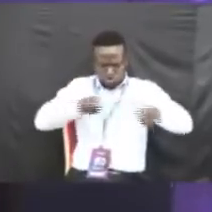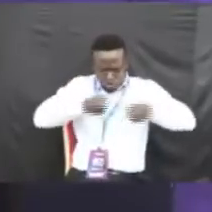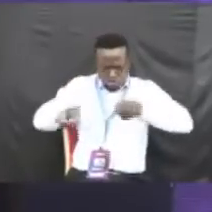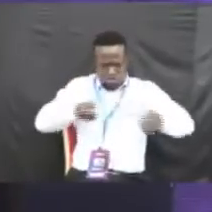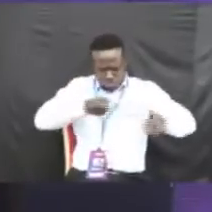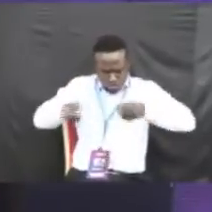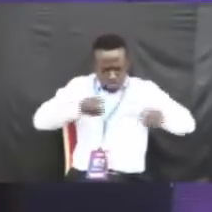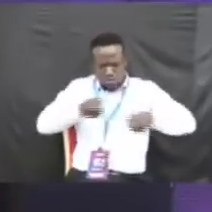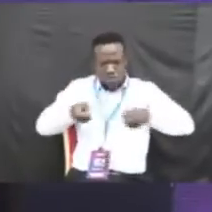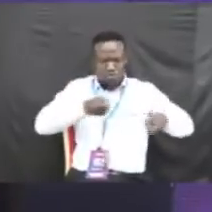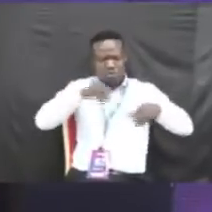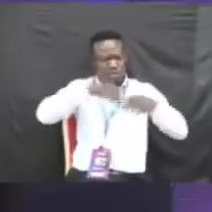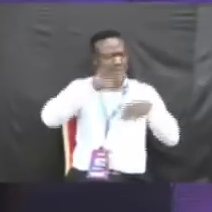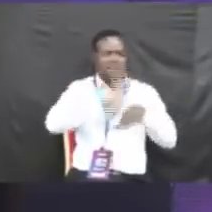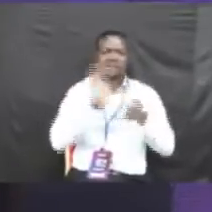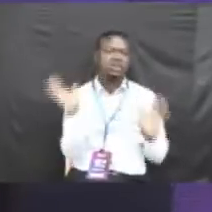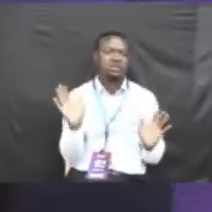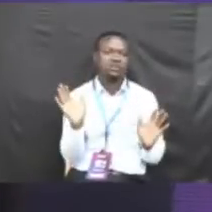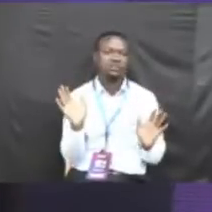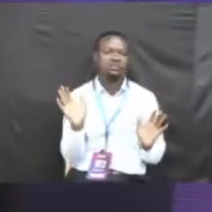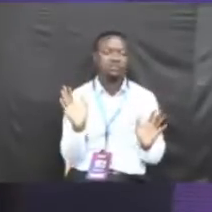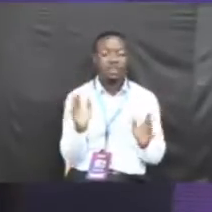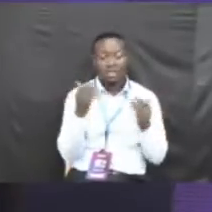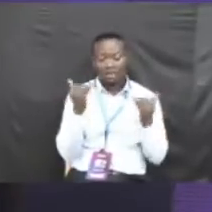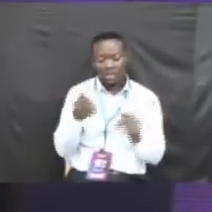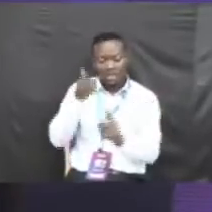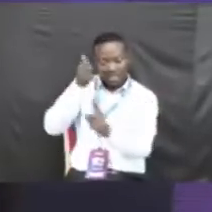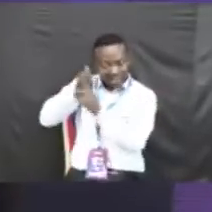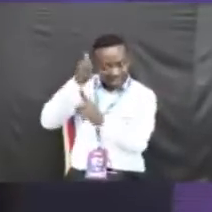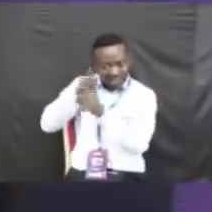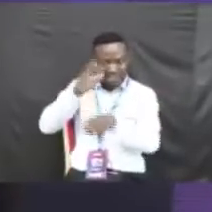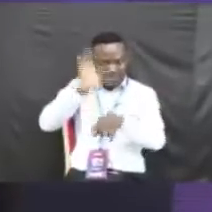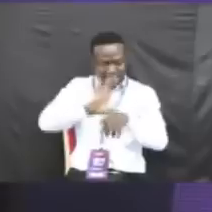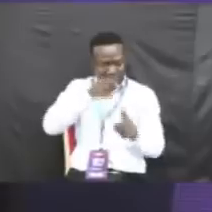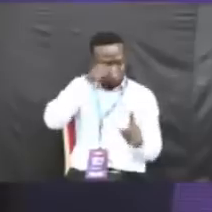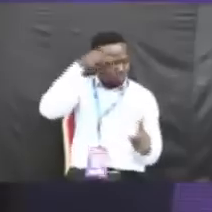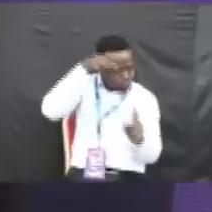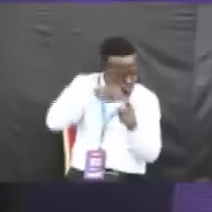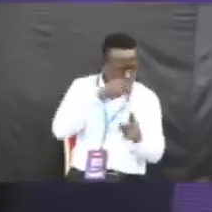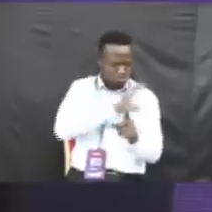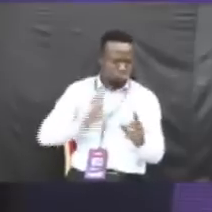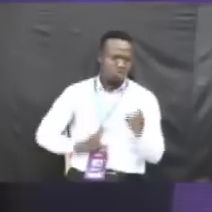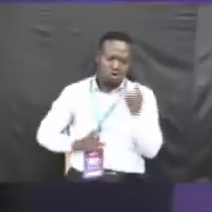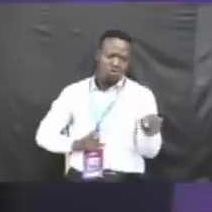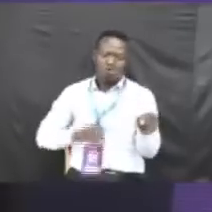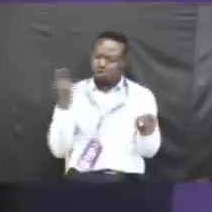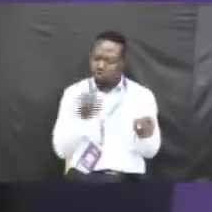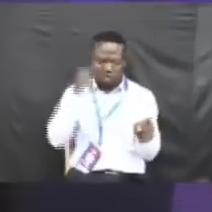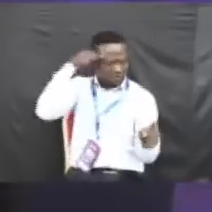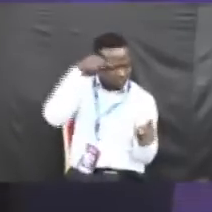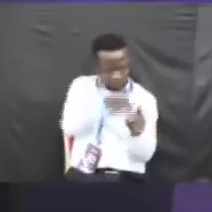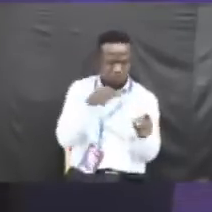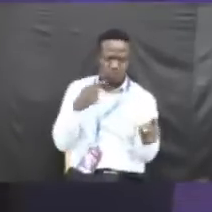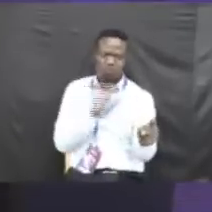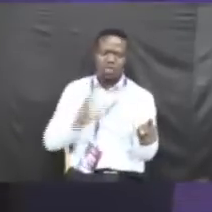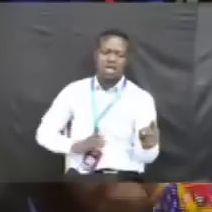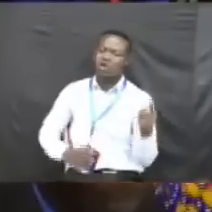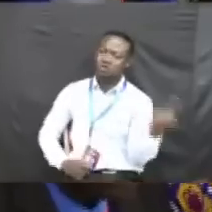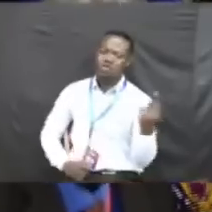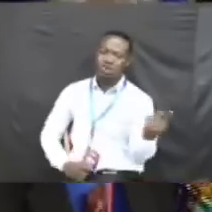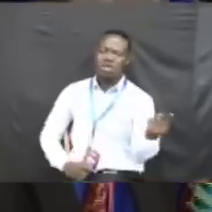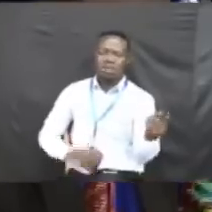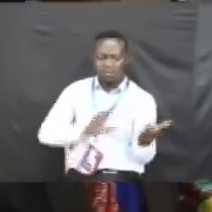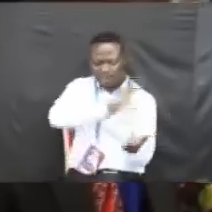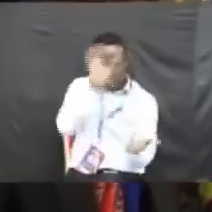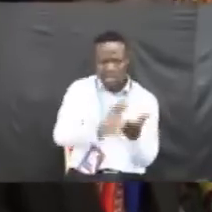rightful position in the church. He must increase and we must decrease. If